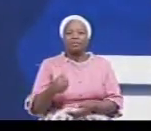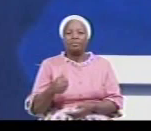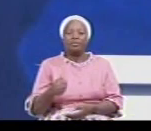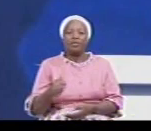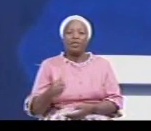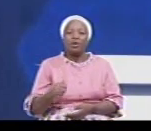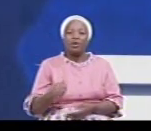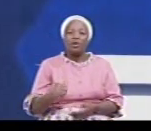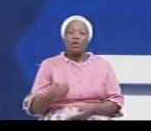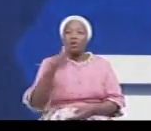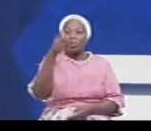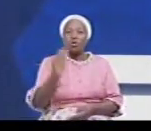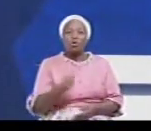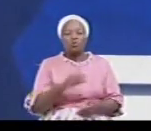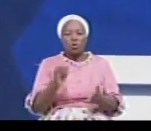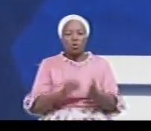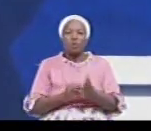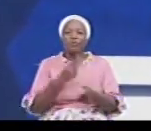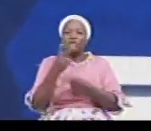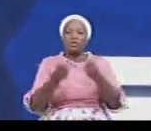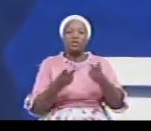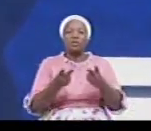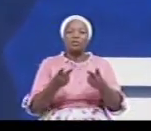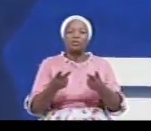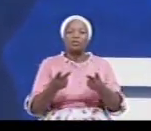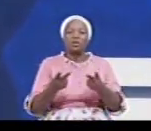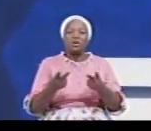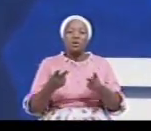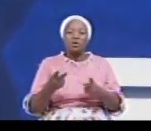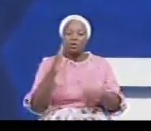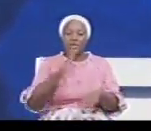God's own visitation of the nations of the world.